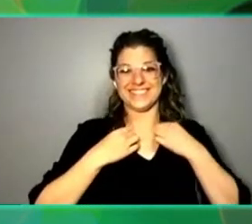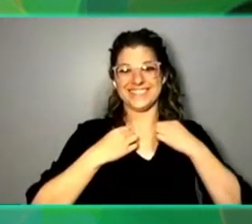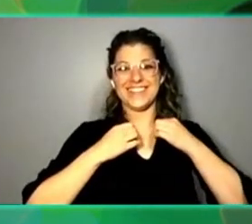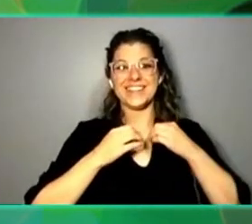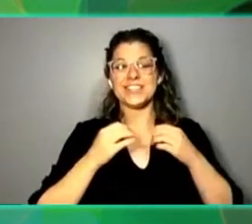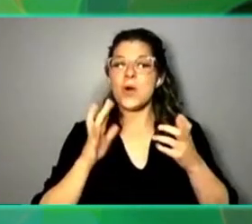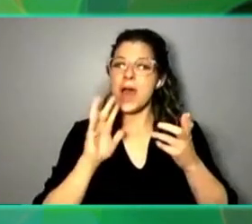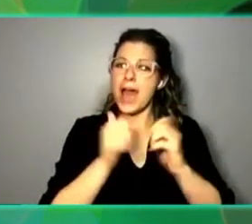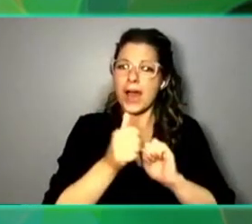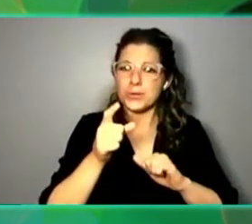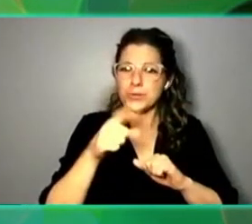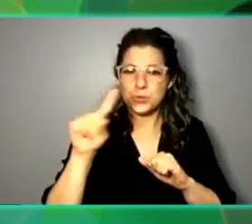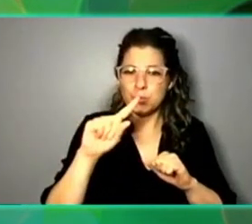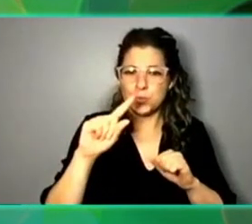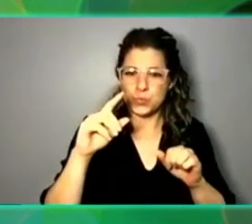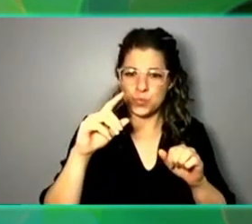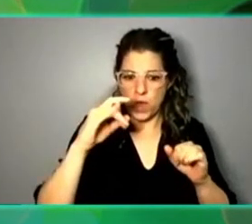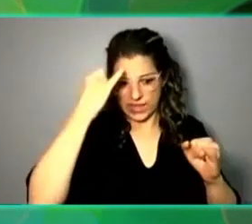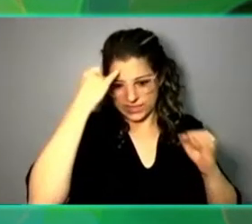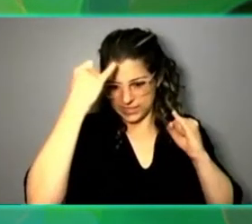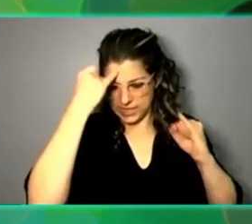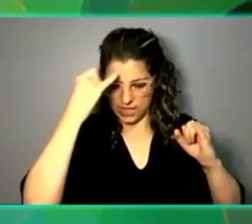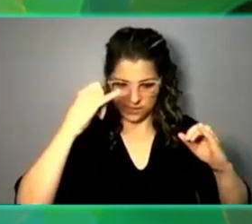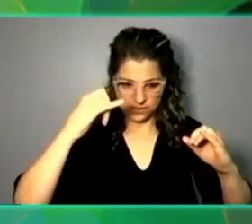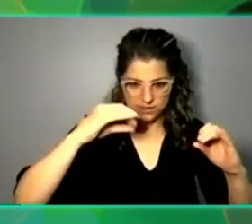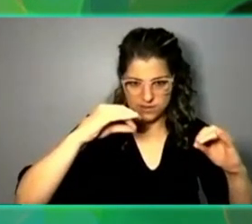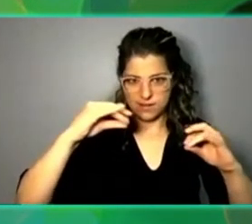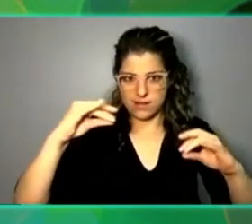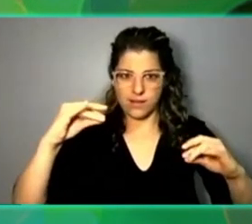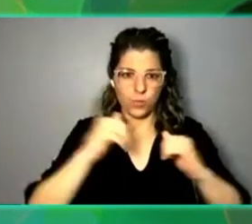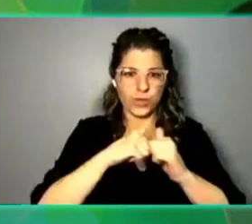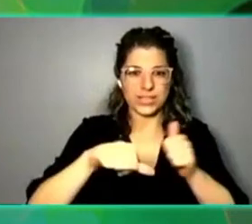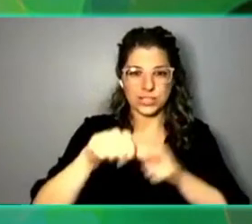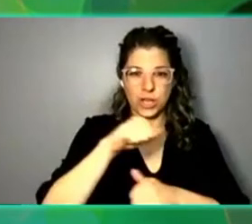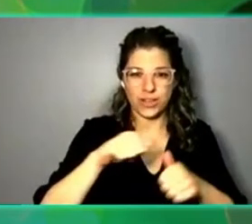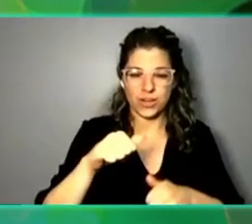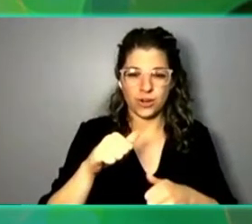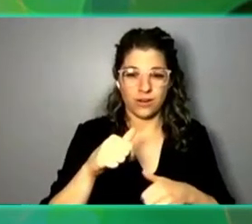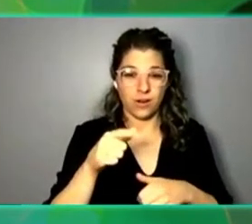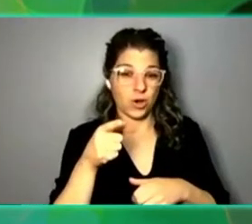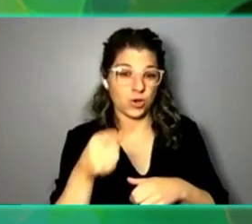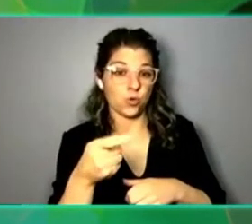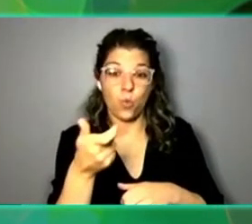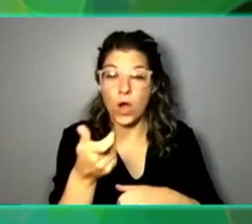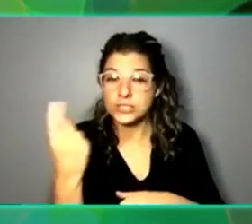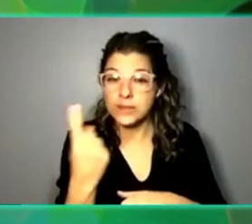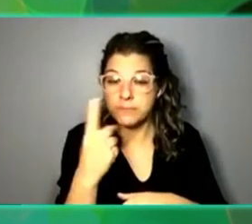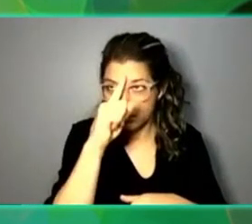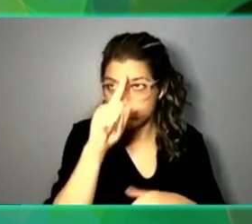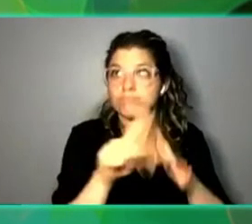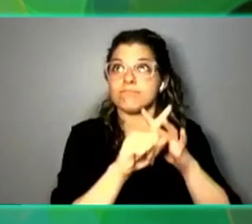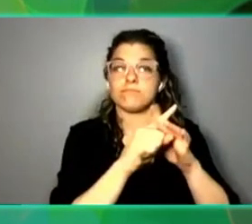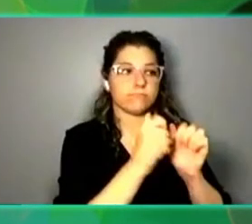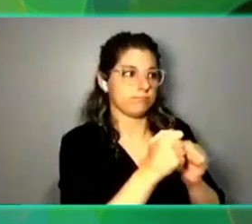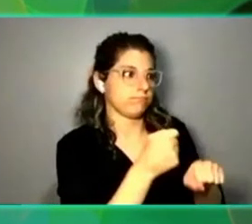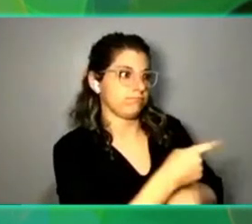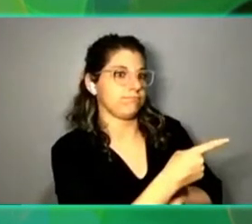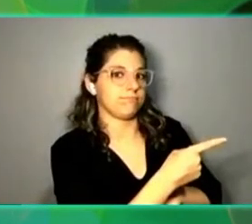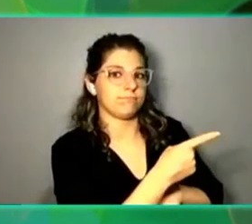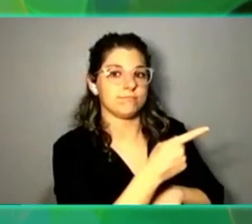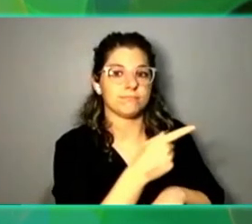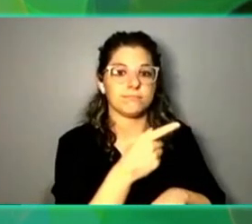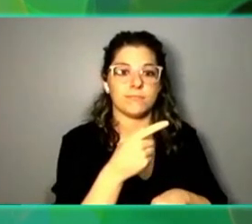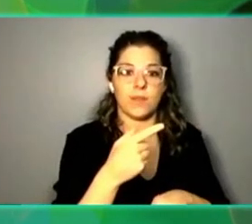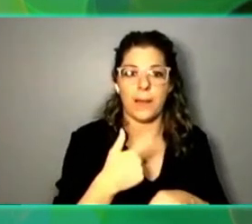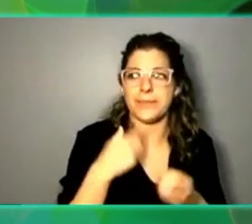how do you all bounce ideas off of each other? Like, is it like, are you watching something and then like you text and like, okay, I'm